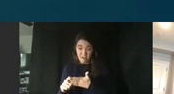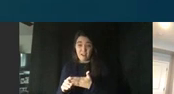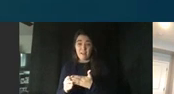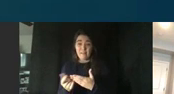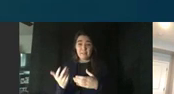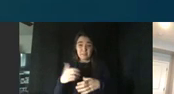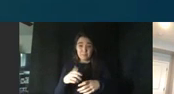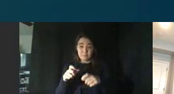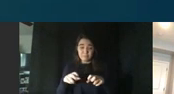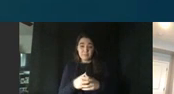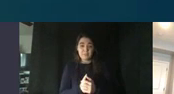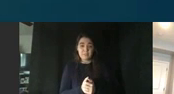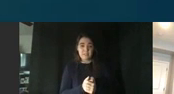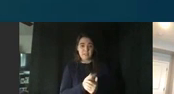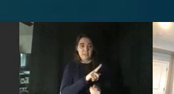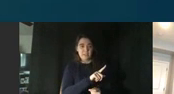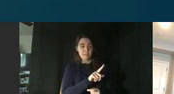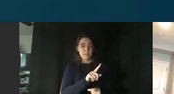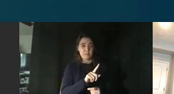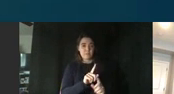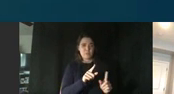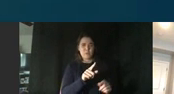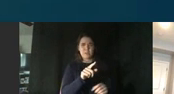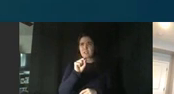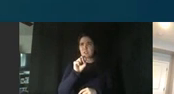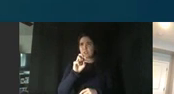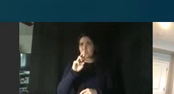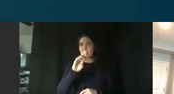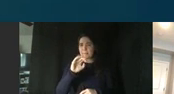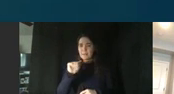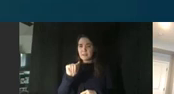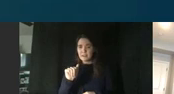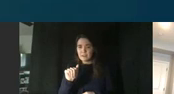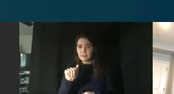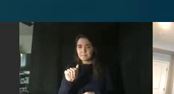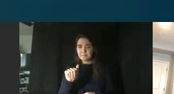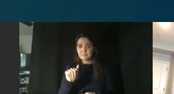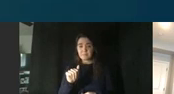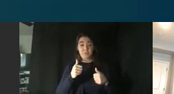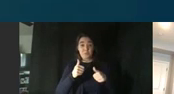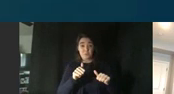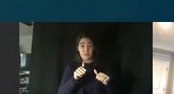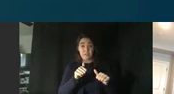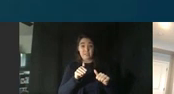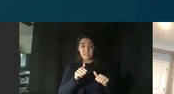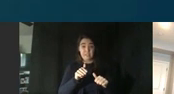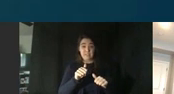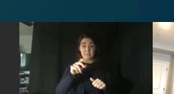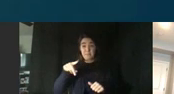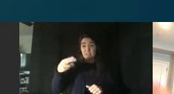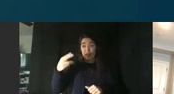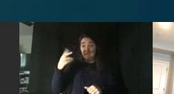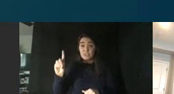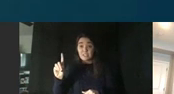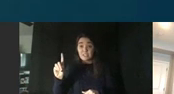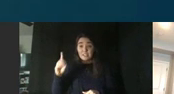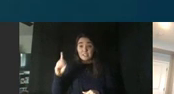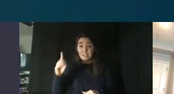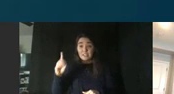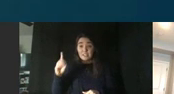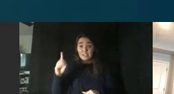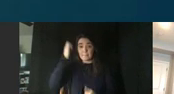to, I want to say it was Serbia, and was trying to get his doctorate in Europe because he was a doctor in Syria, but his degree